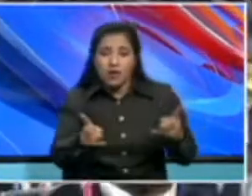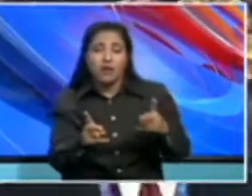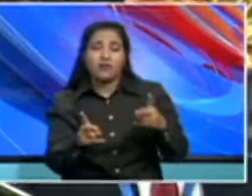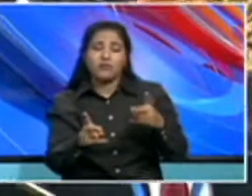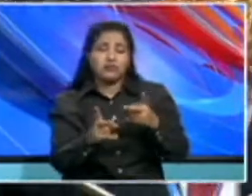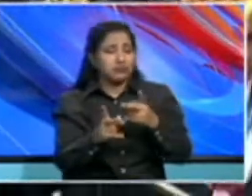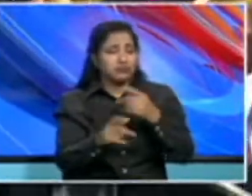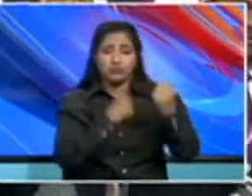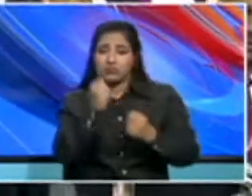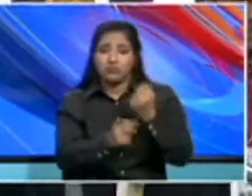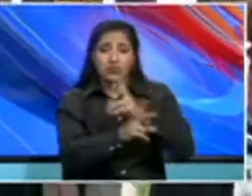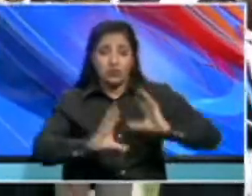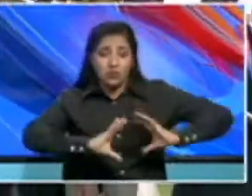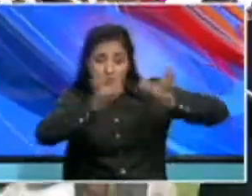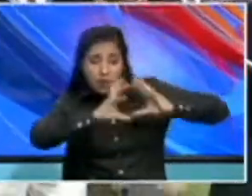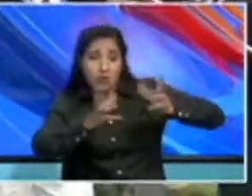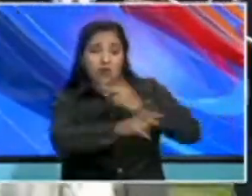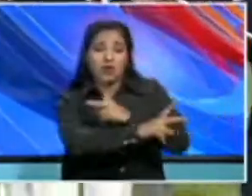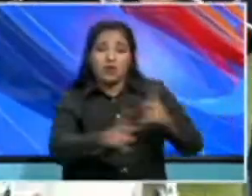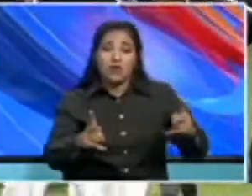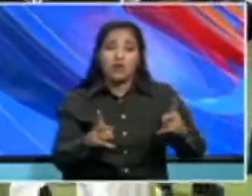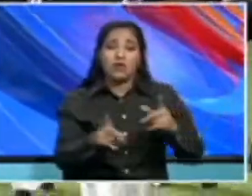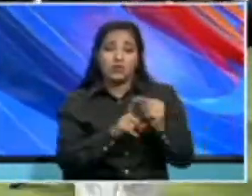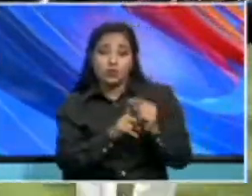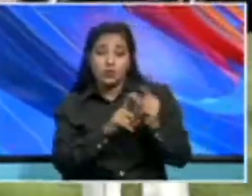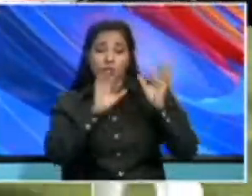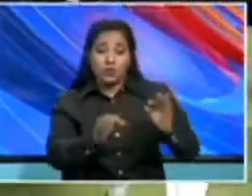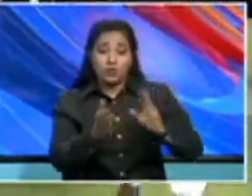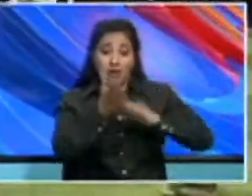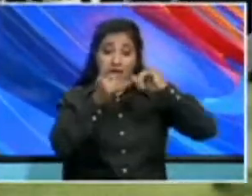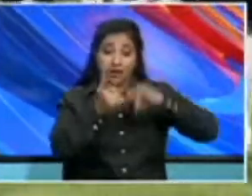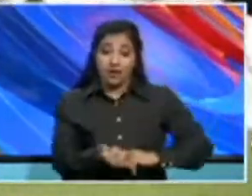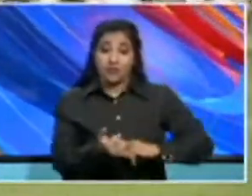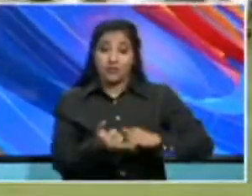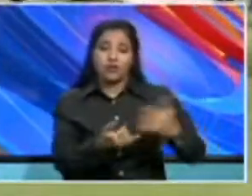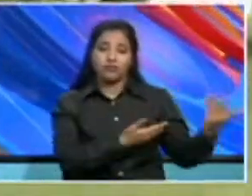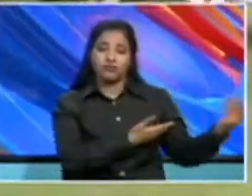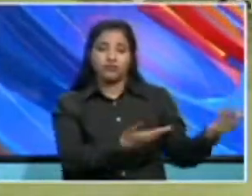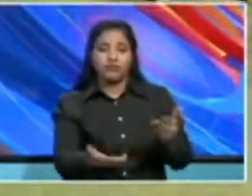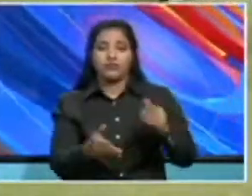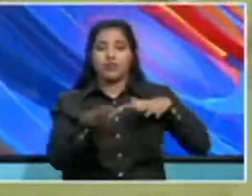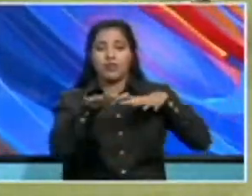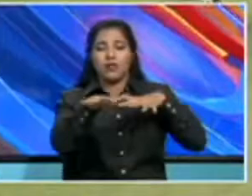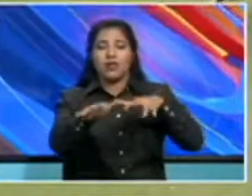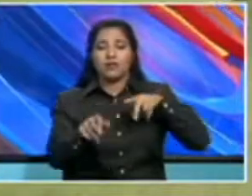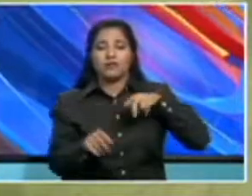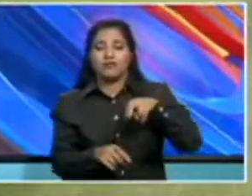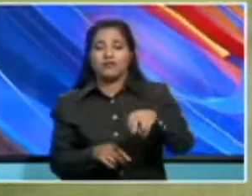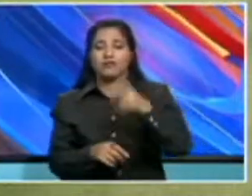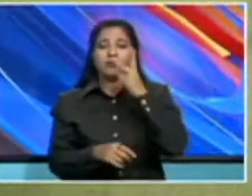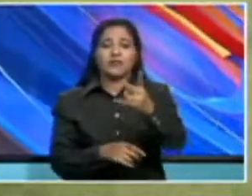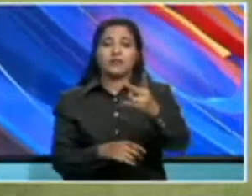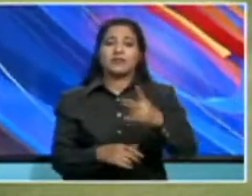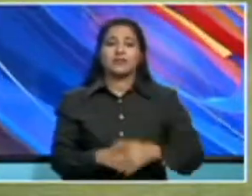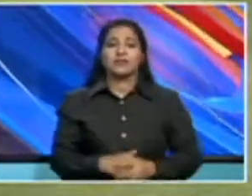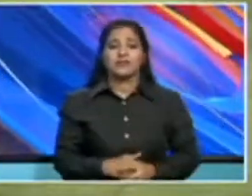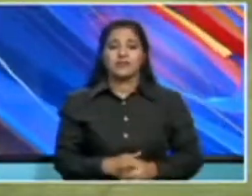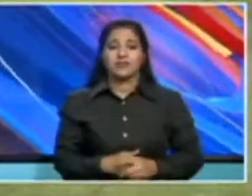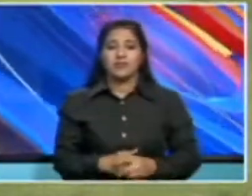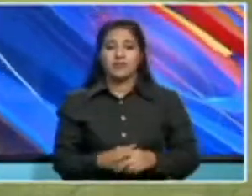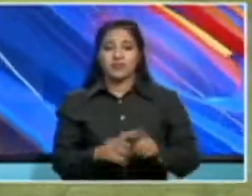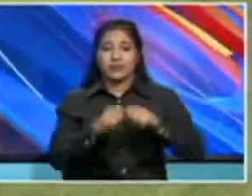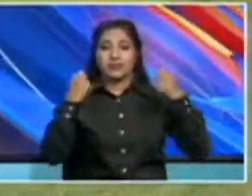fencing, football, golf. In the meanwhile, Maharashtra's come in. That's a Maharashtra contingent.